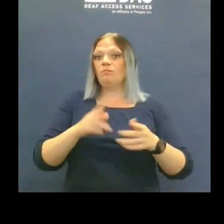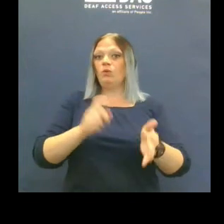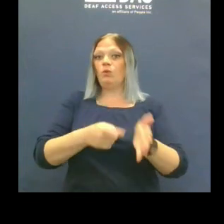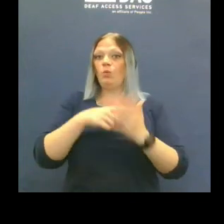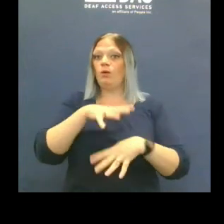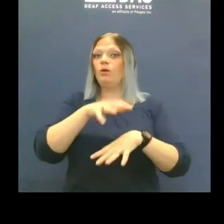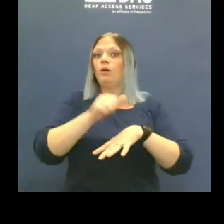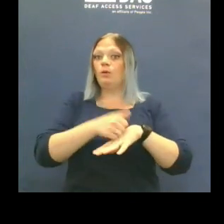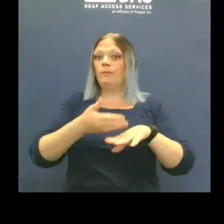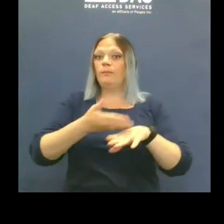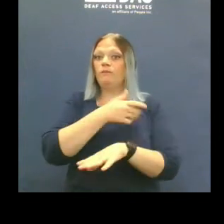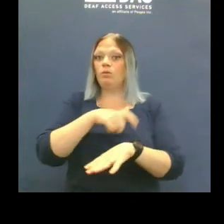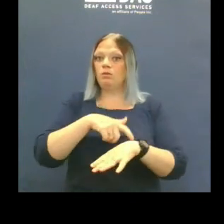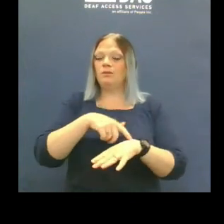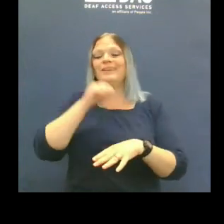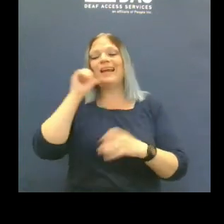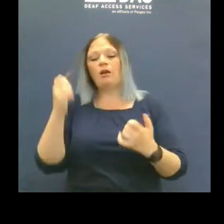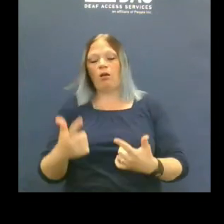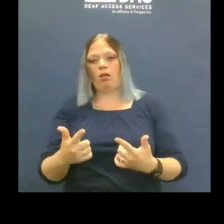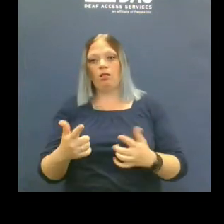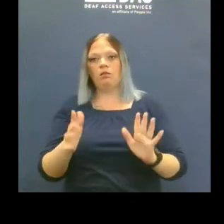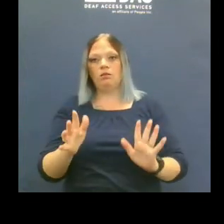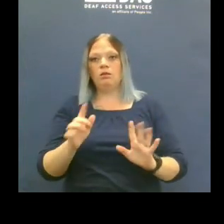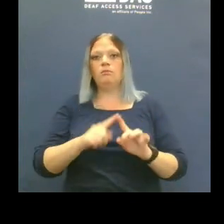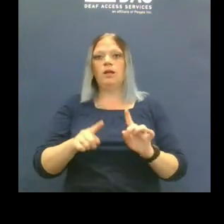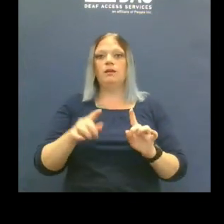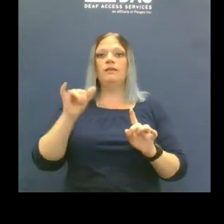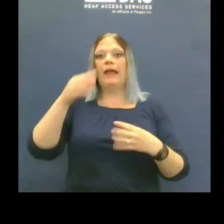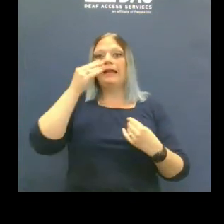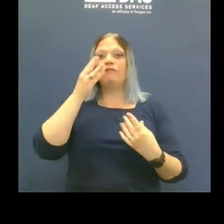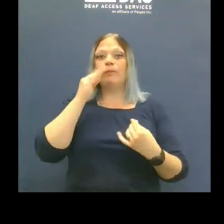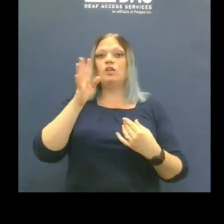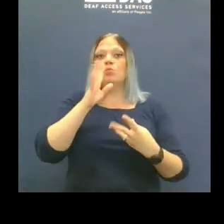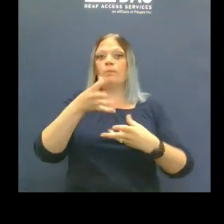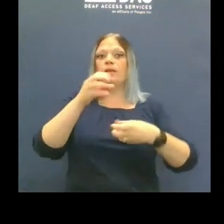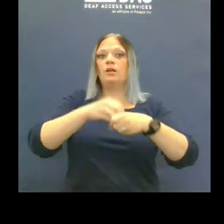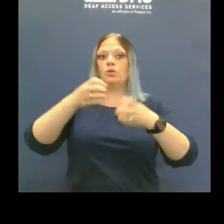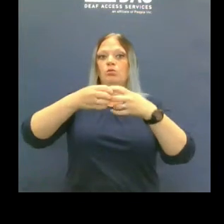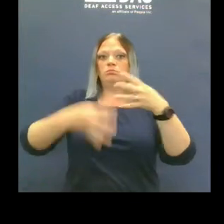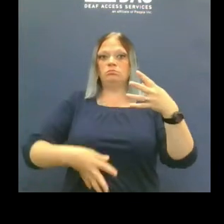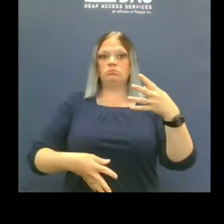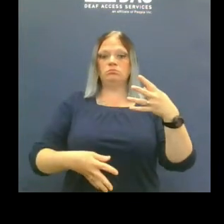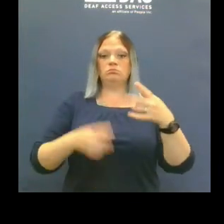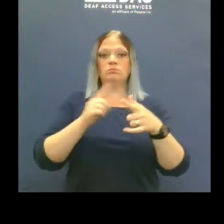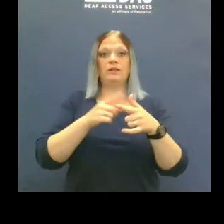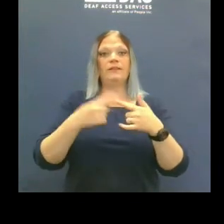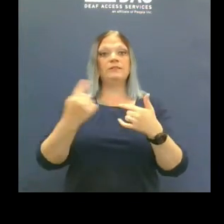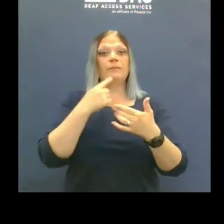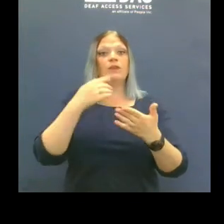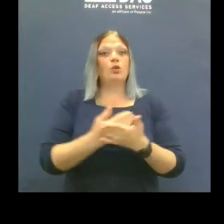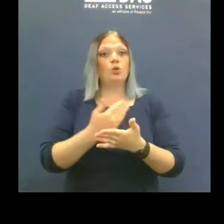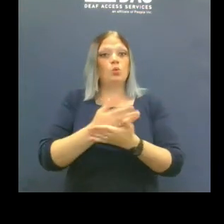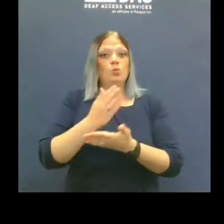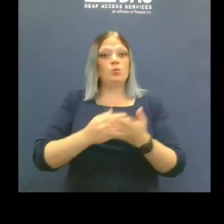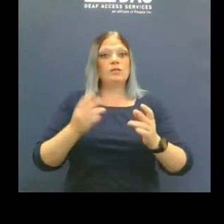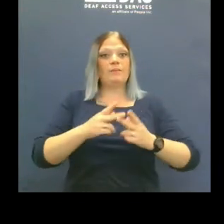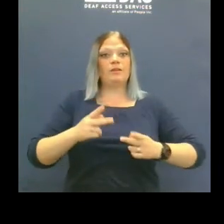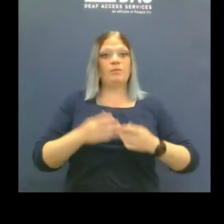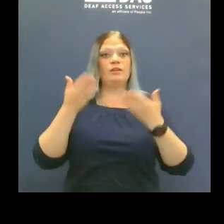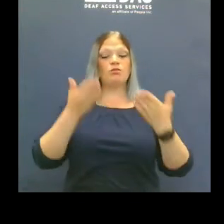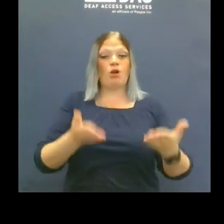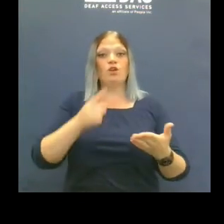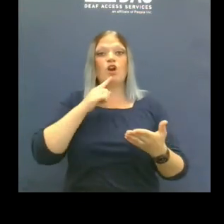require an appointment ahead of time, not all of them, so that information is going to be included. And then something new, some of these places that are offering testing